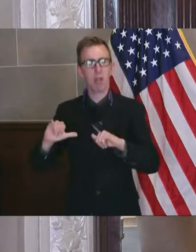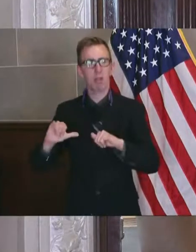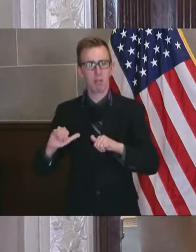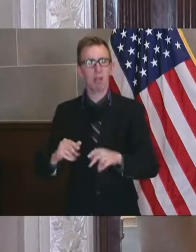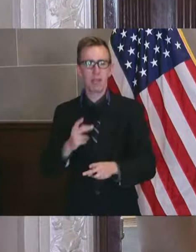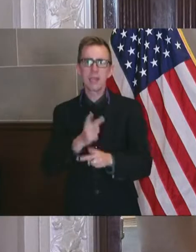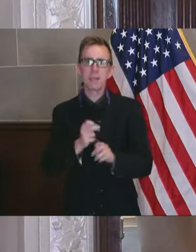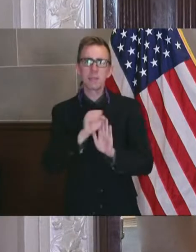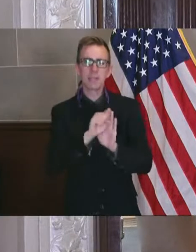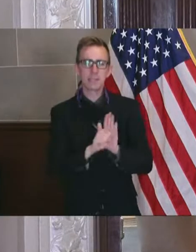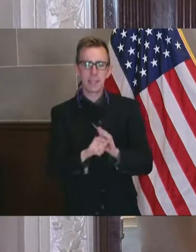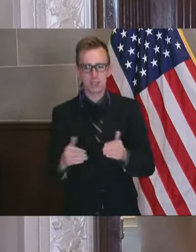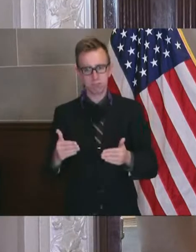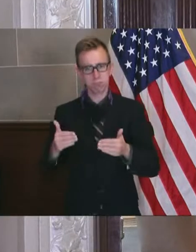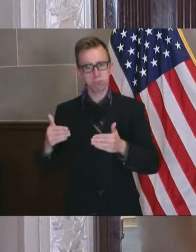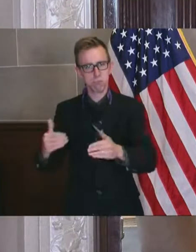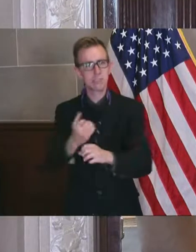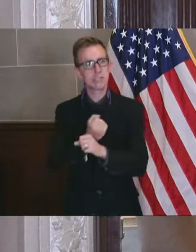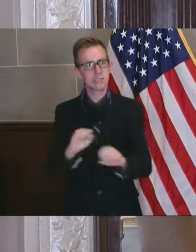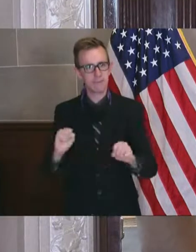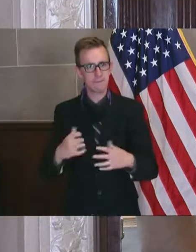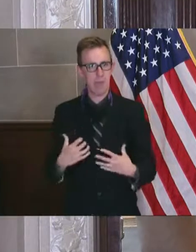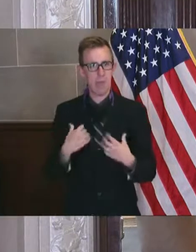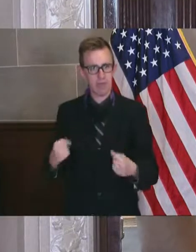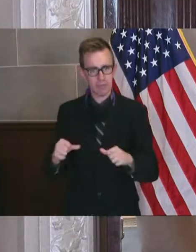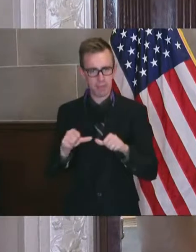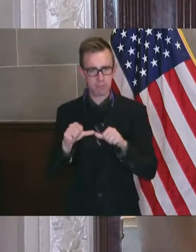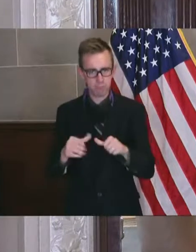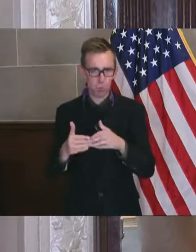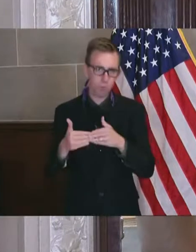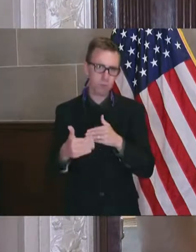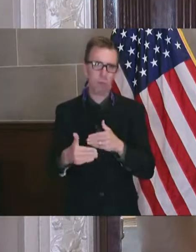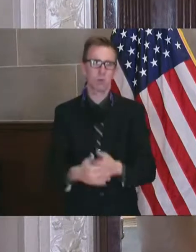headed in a safe and healthy direction.